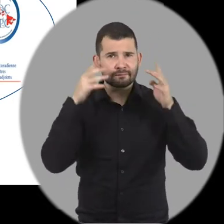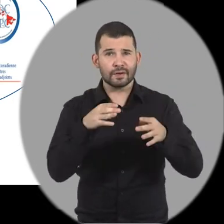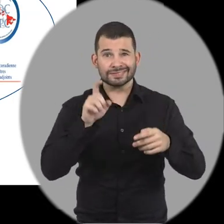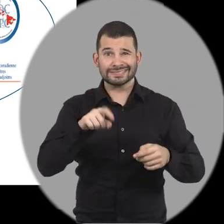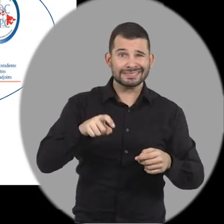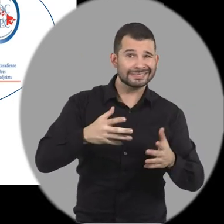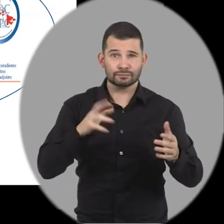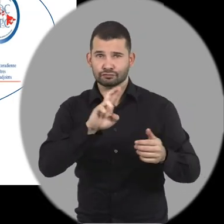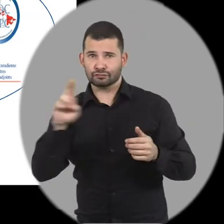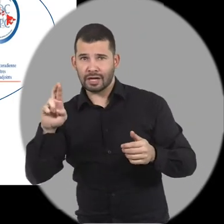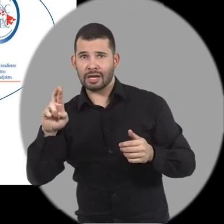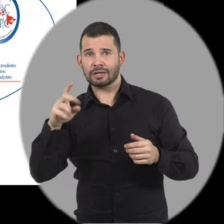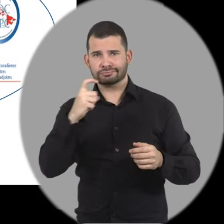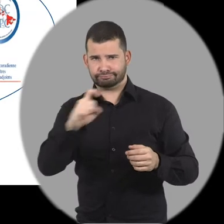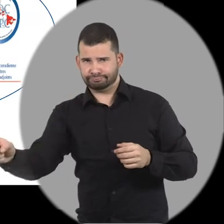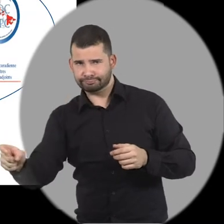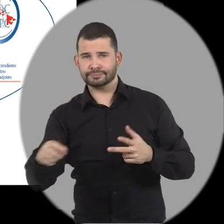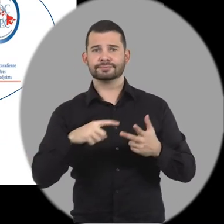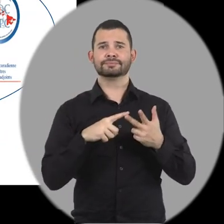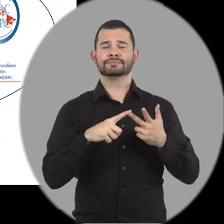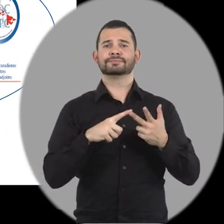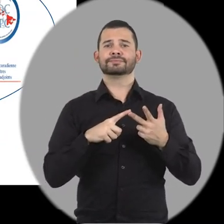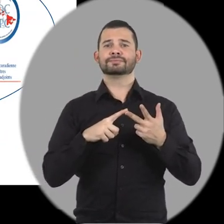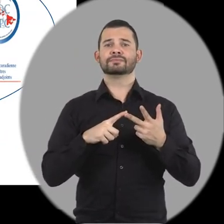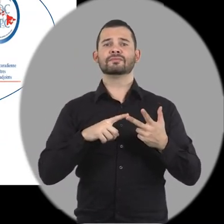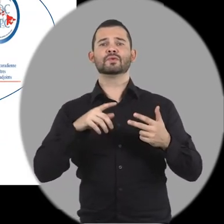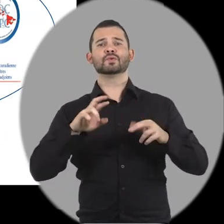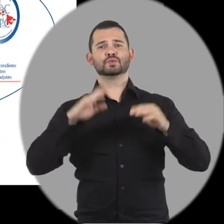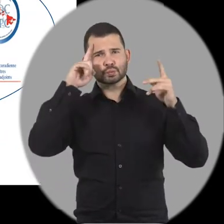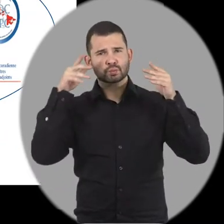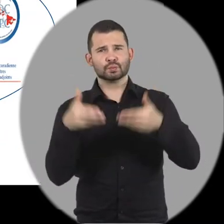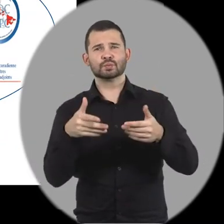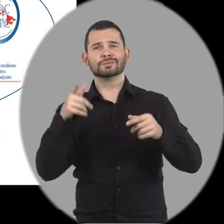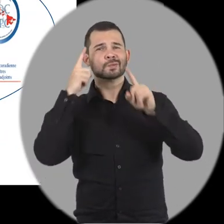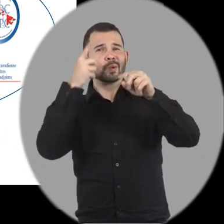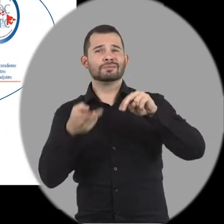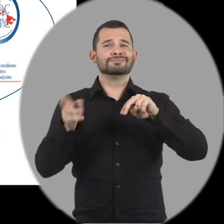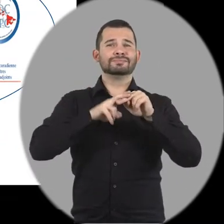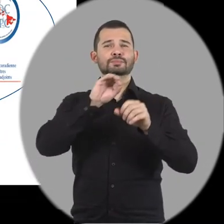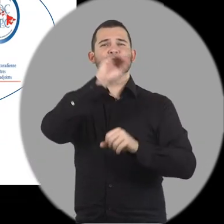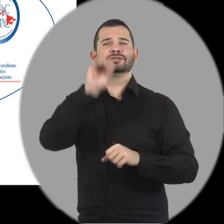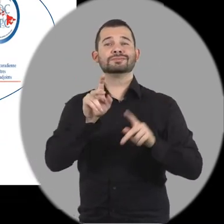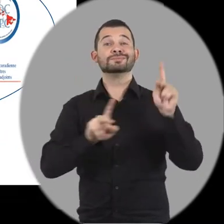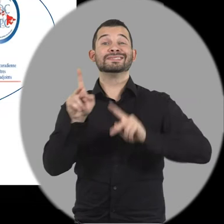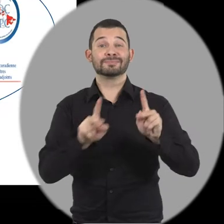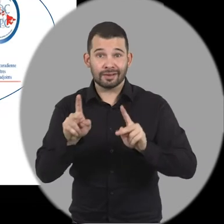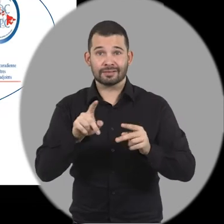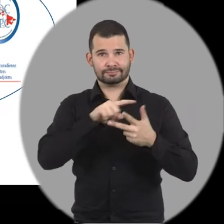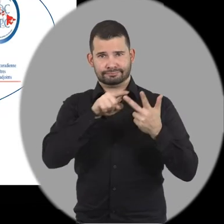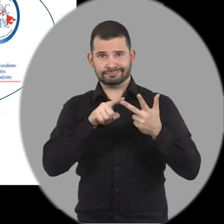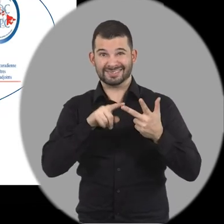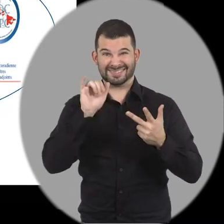are most needed and sequencing accordingly. 3, we introduce initiatives to increase representation. I'll go now into